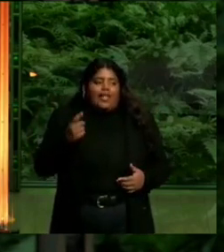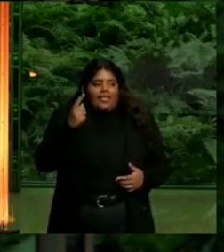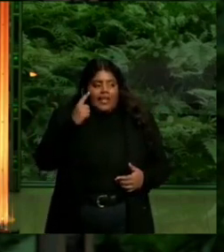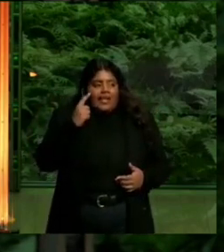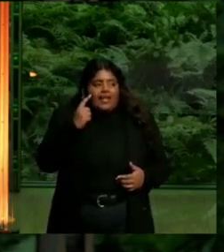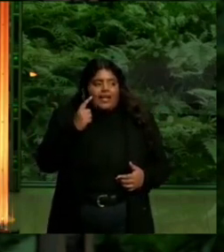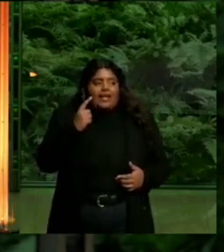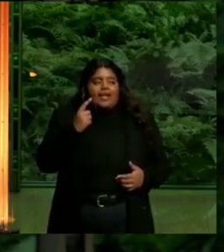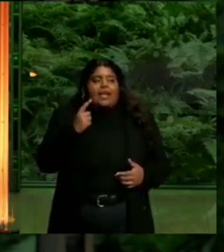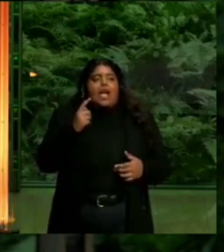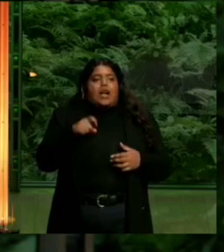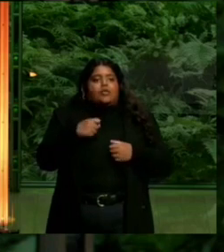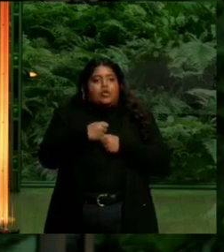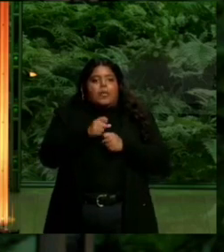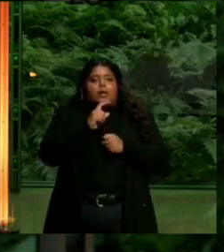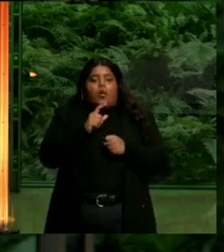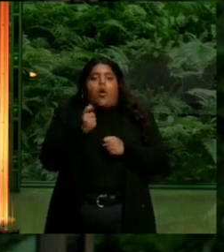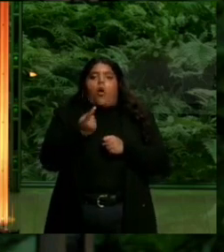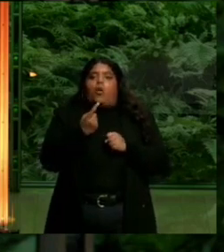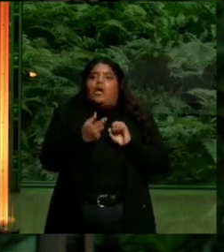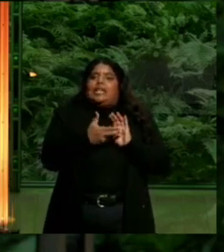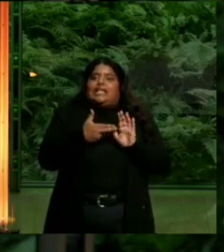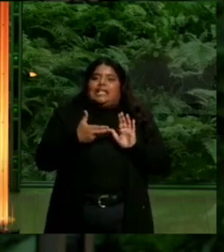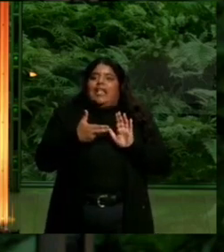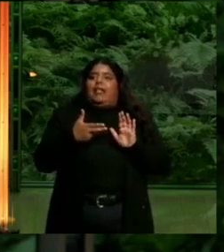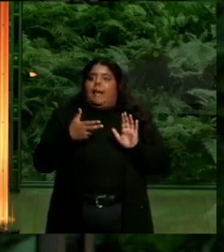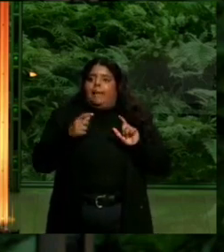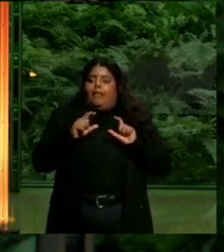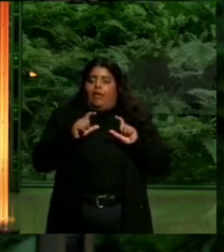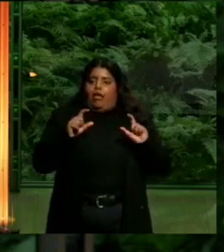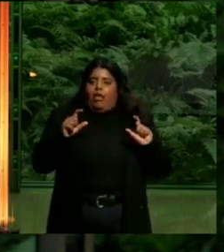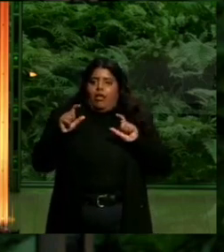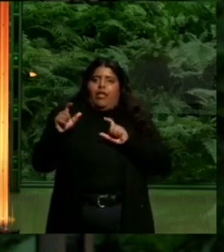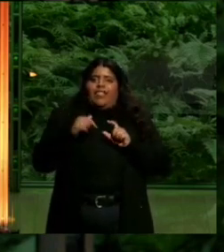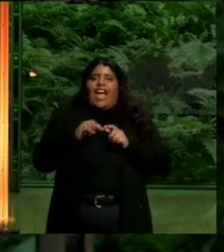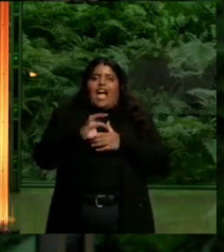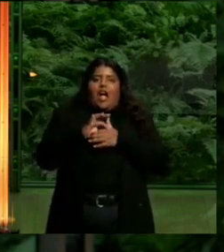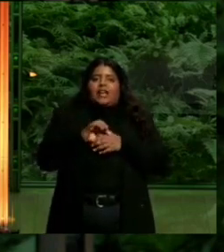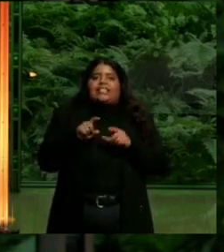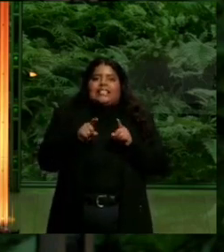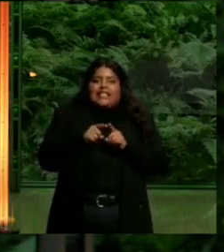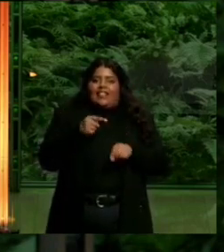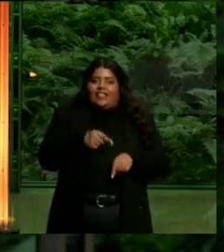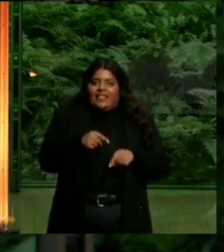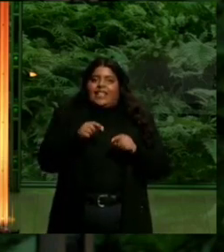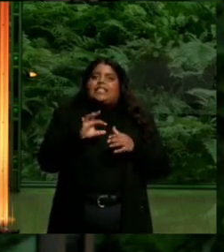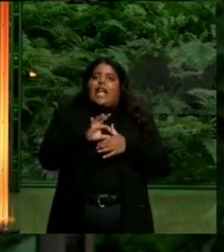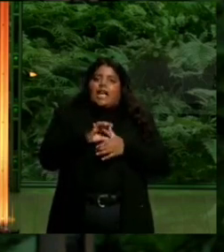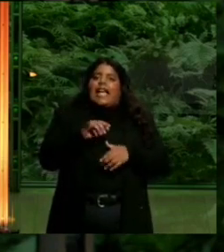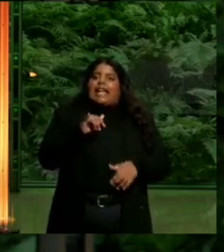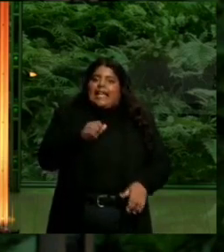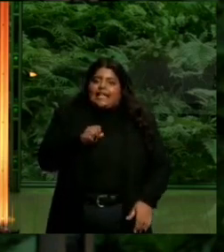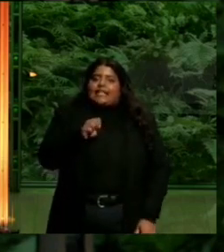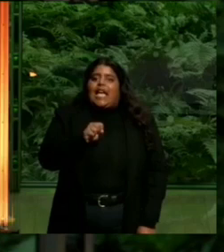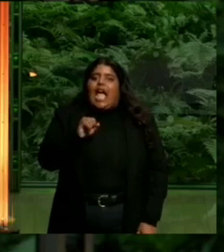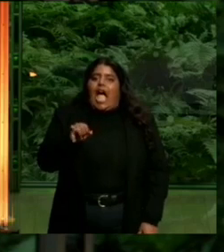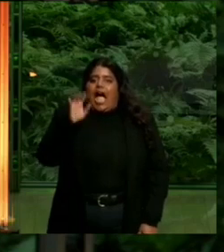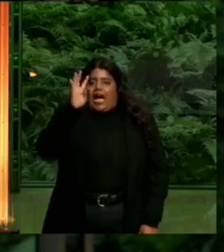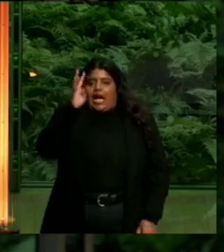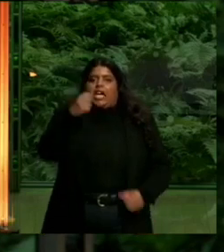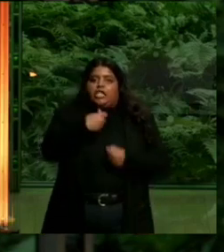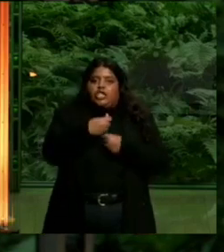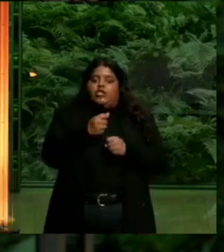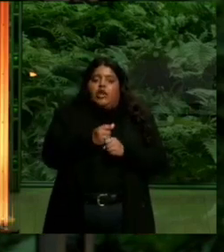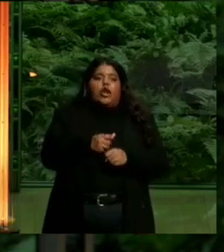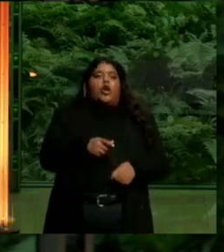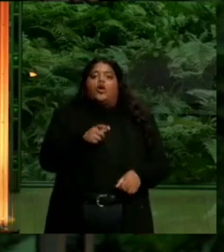behooves me to make sure that I'm always labeling that content as AI generated. I think that's going to be a big thing. Like,